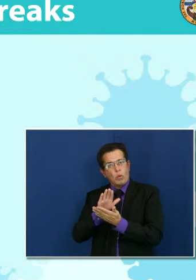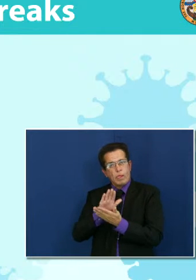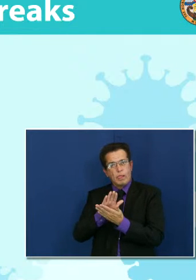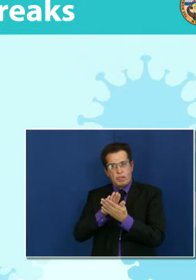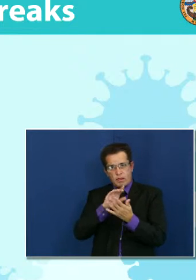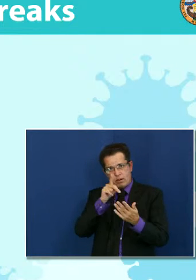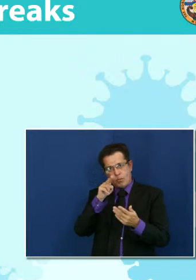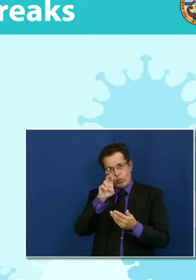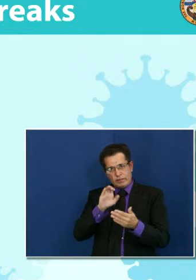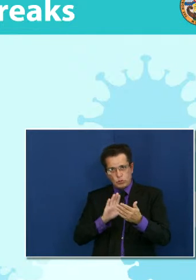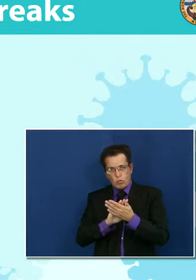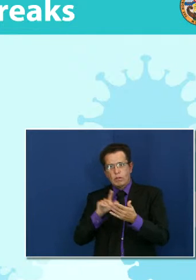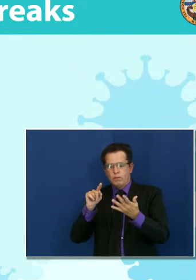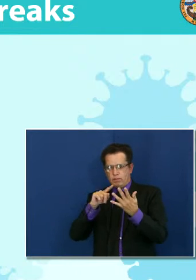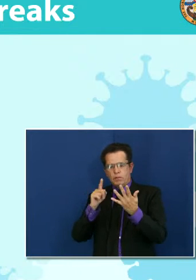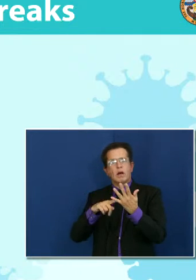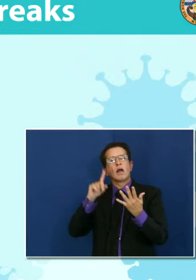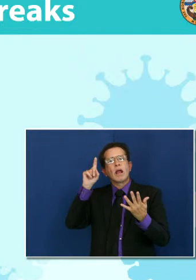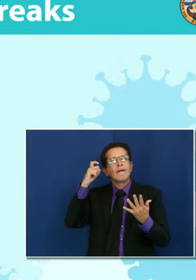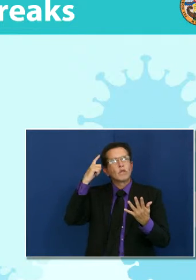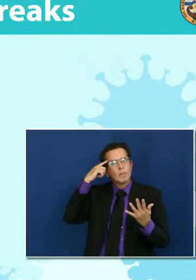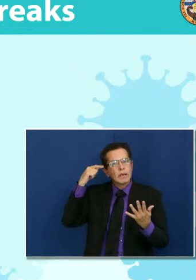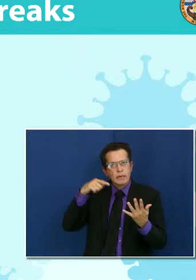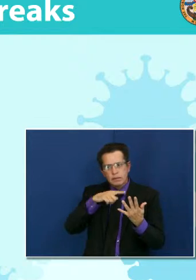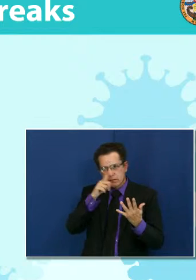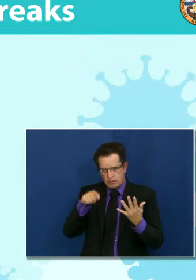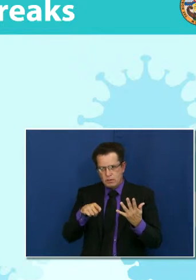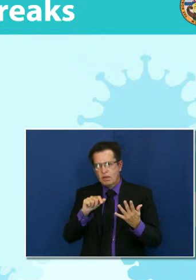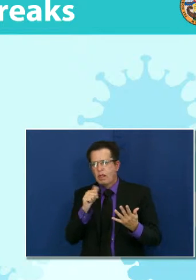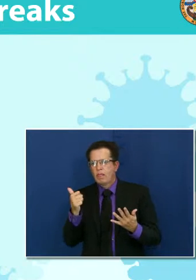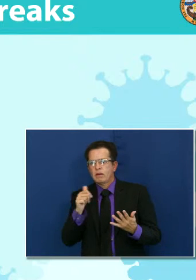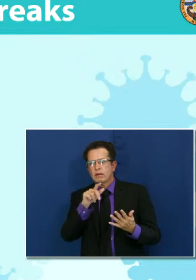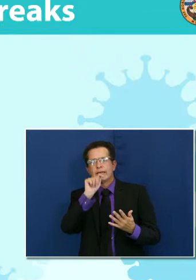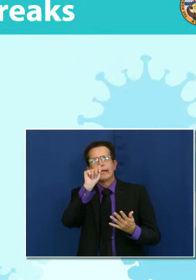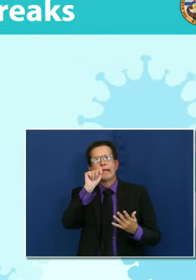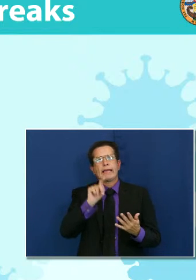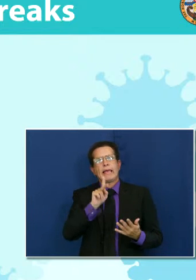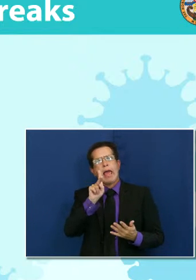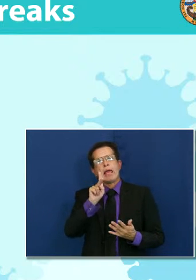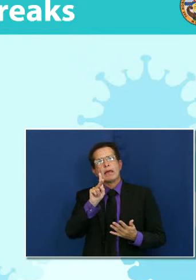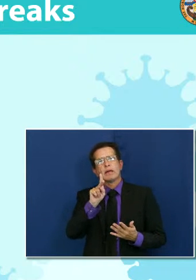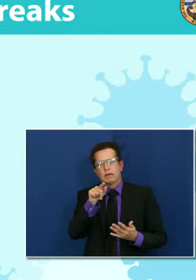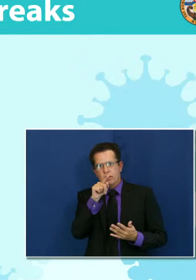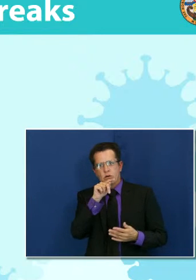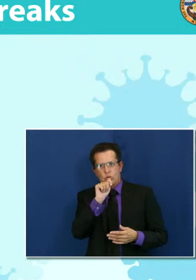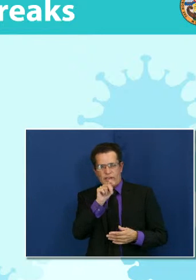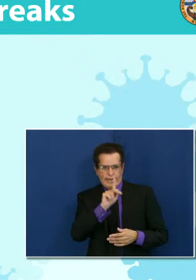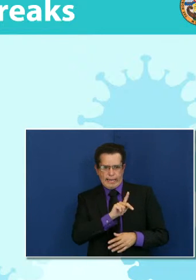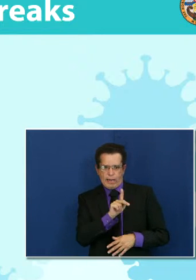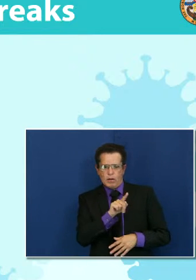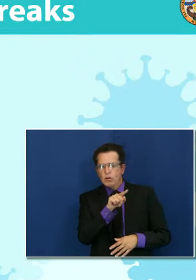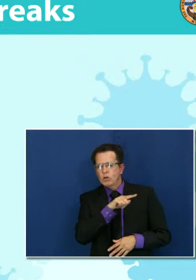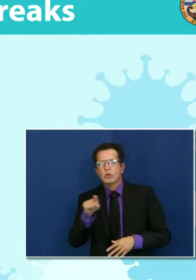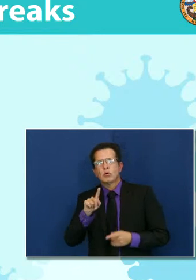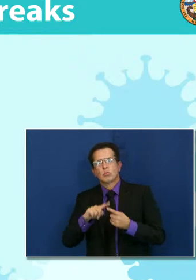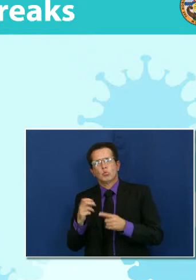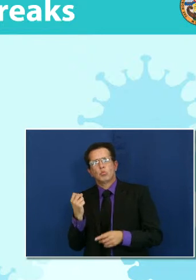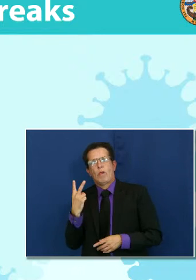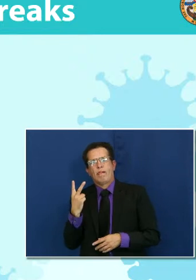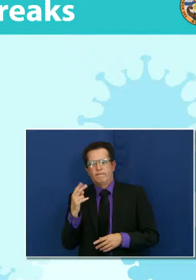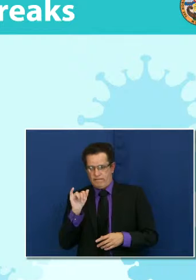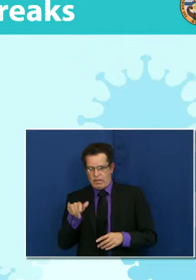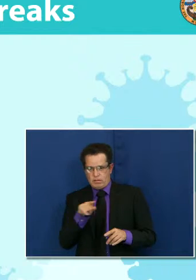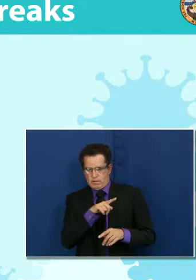government, grocery, and in K or TK, transitional kindergarten through the 12th grade.